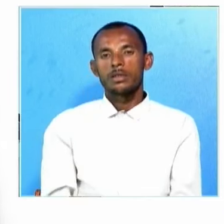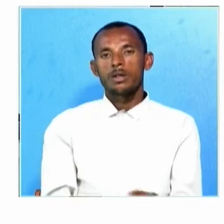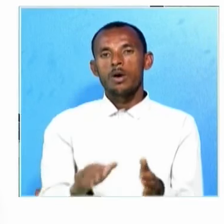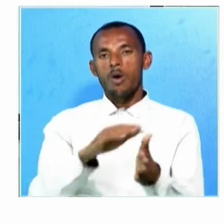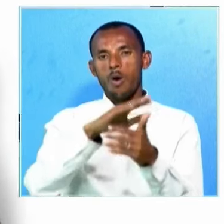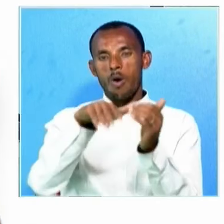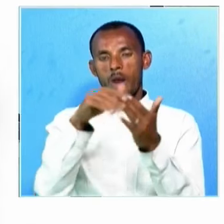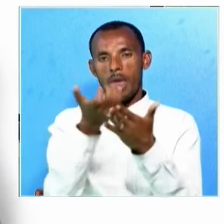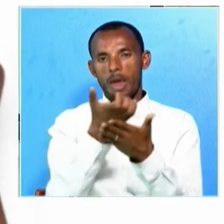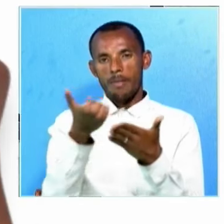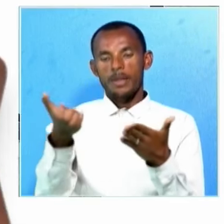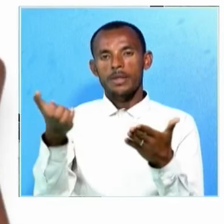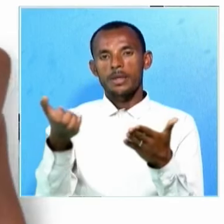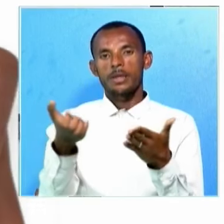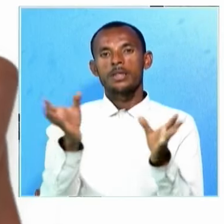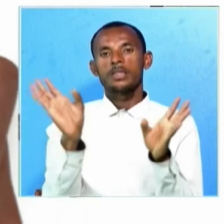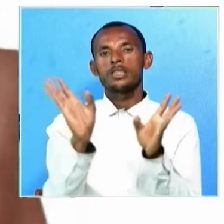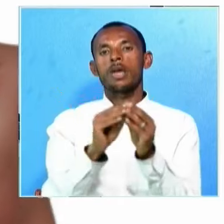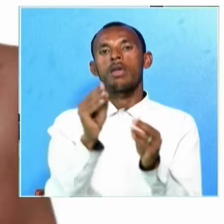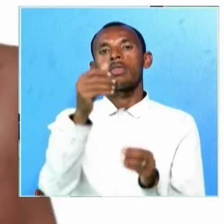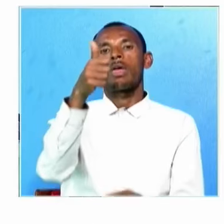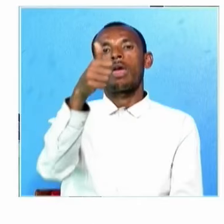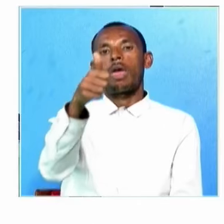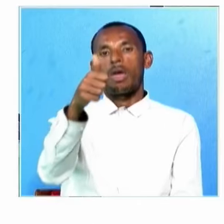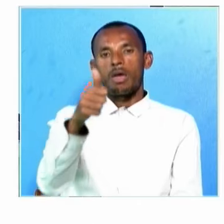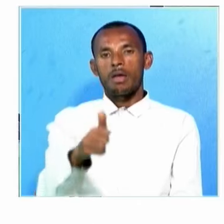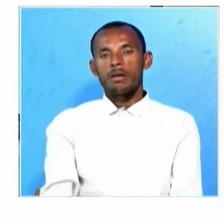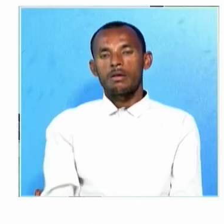all elements of set A. All